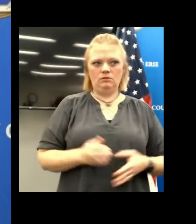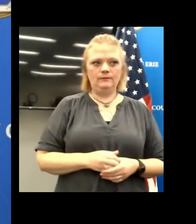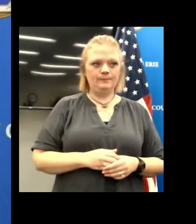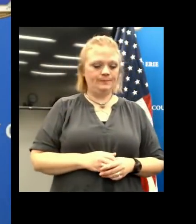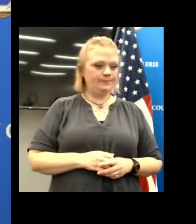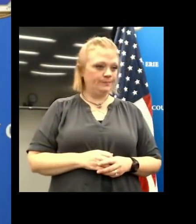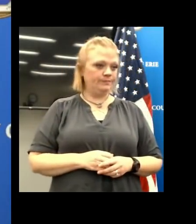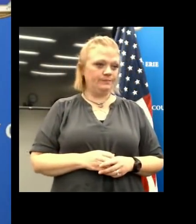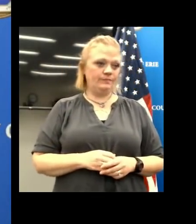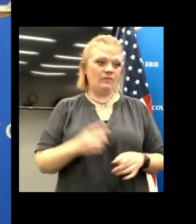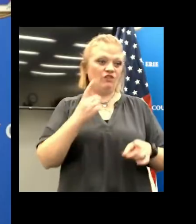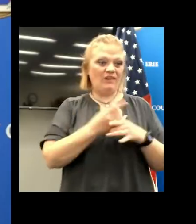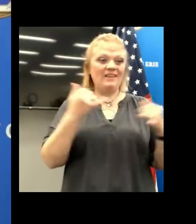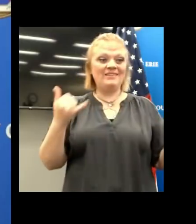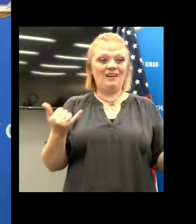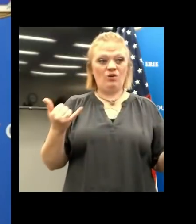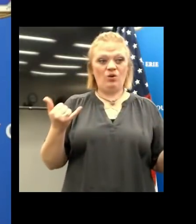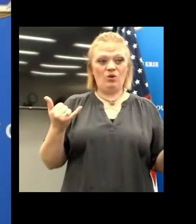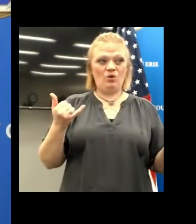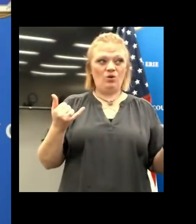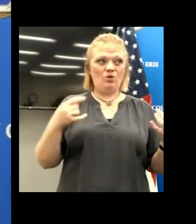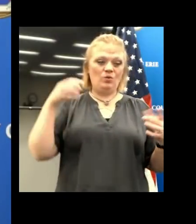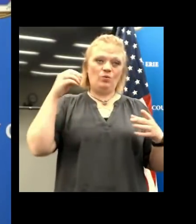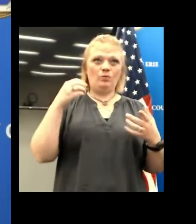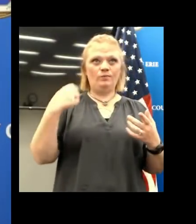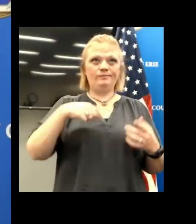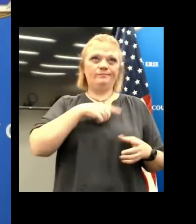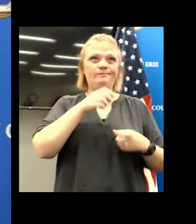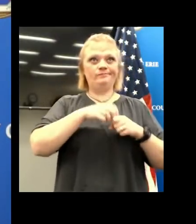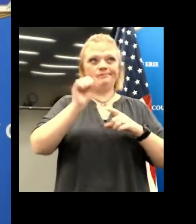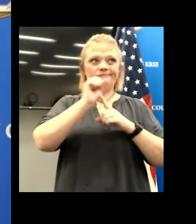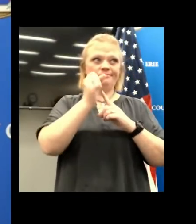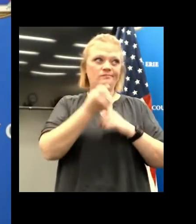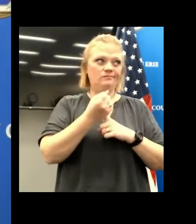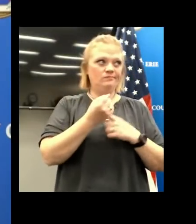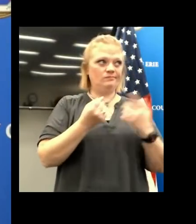It just, at this point, we've gotten to a situation where